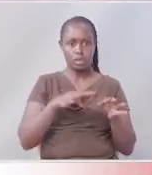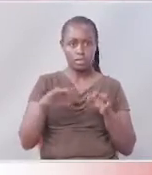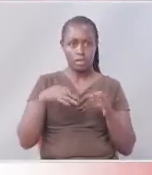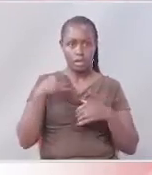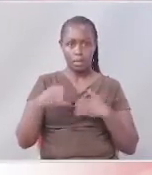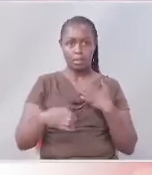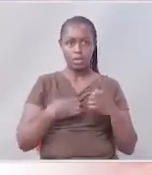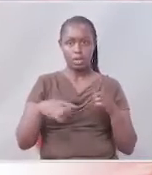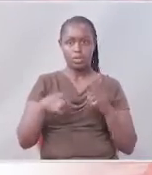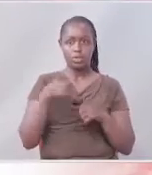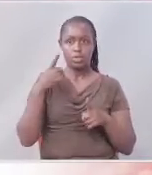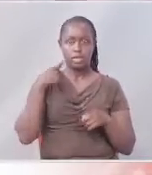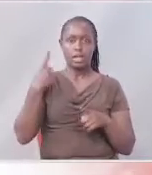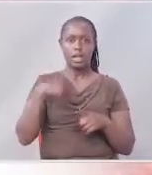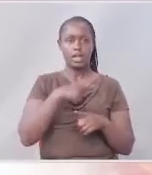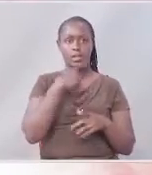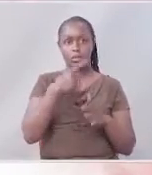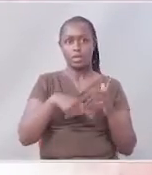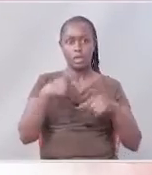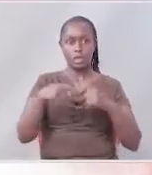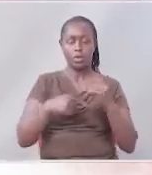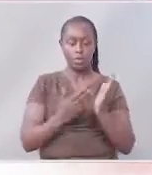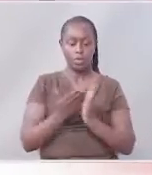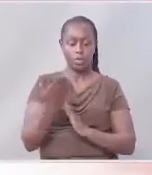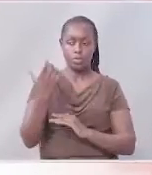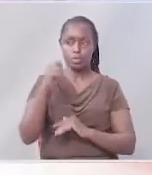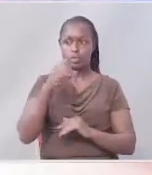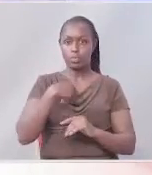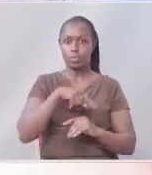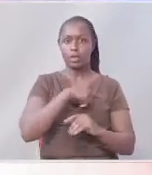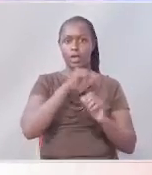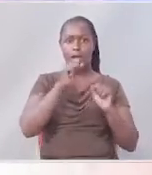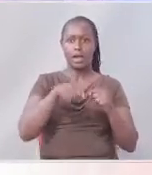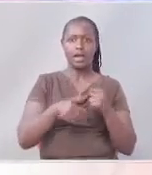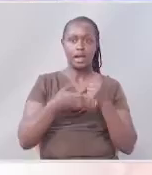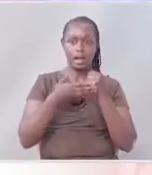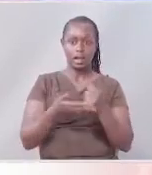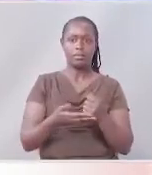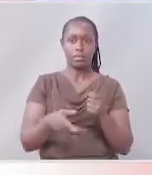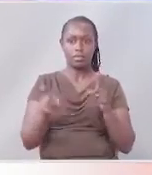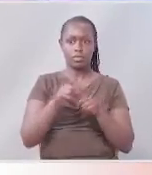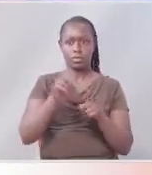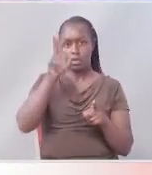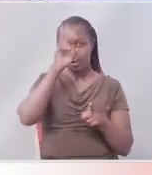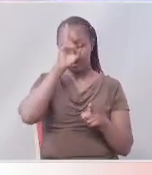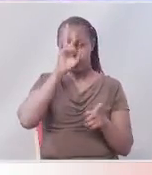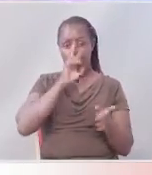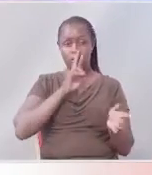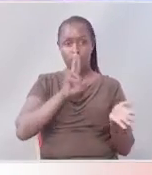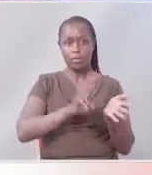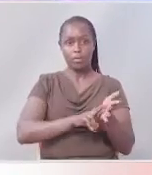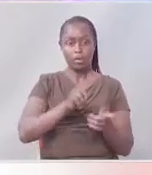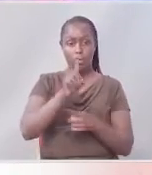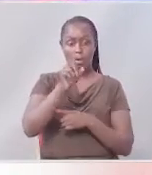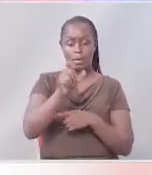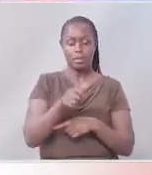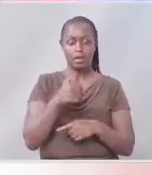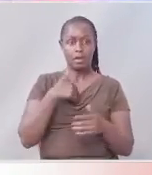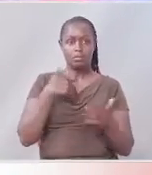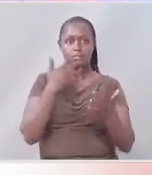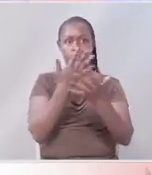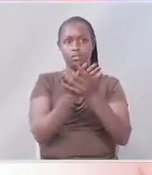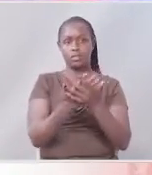ni nini wanapitia ndio tuweze kuwasaidia. According to the police reports, one person has been arraigned